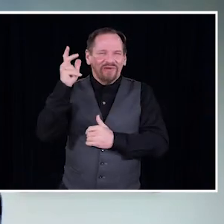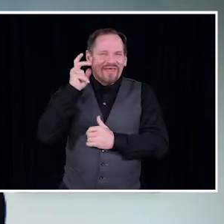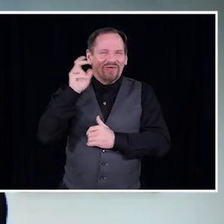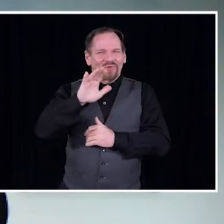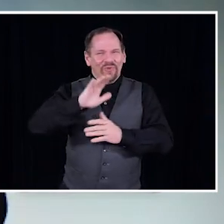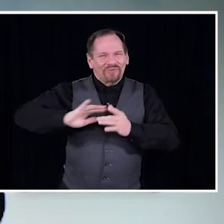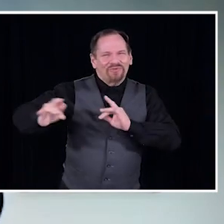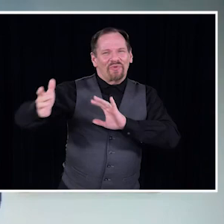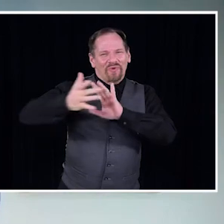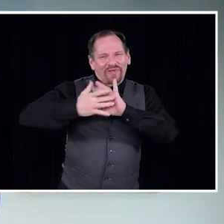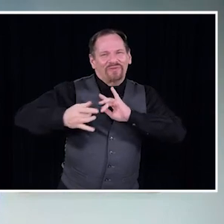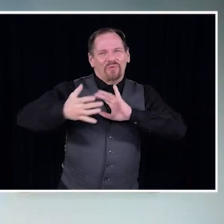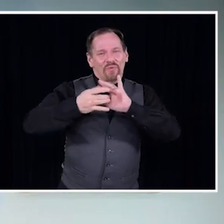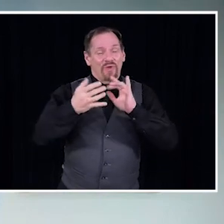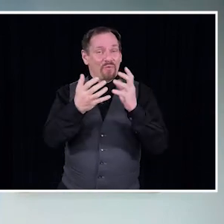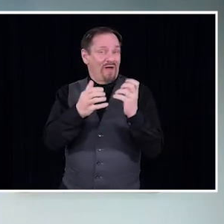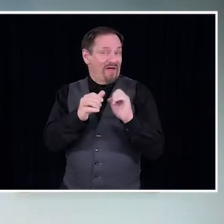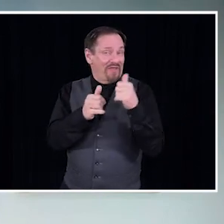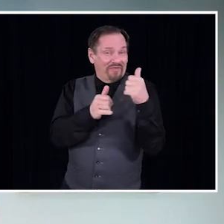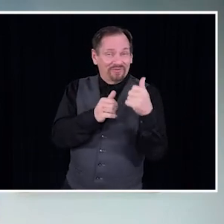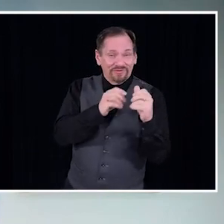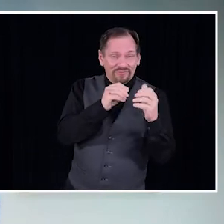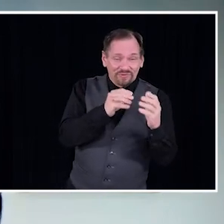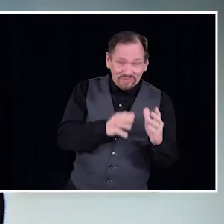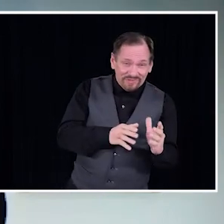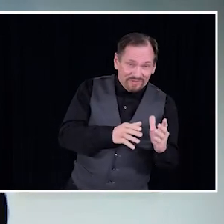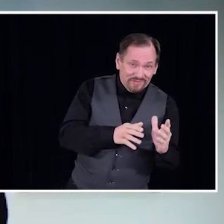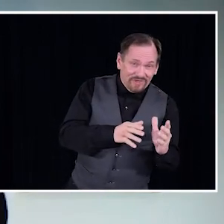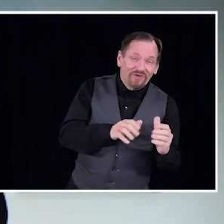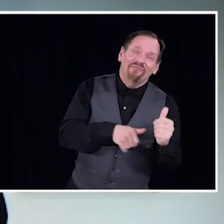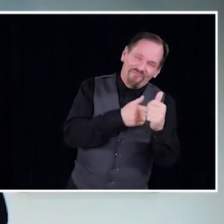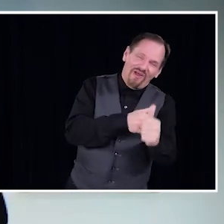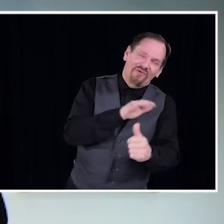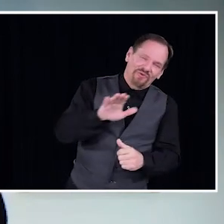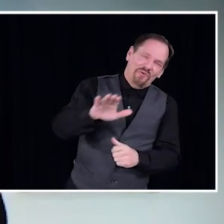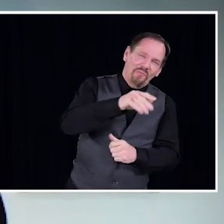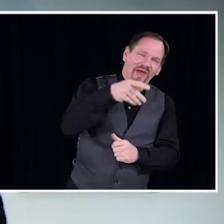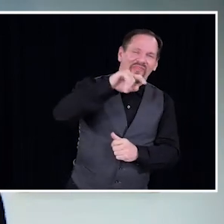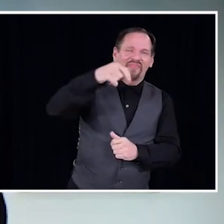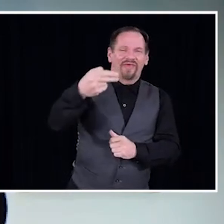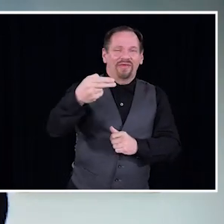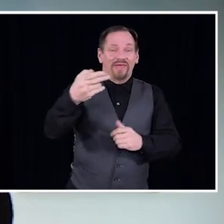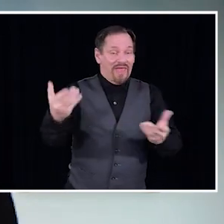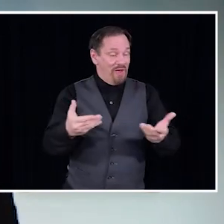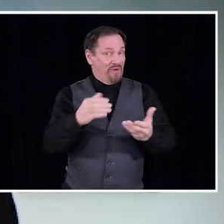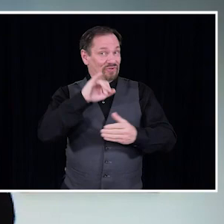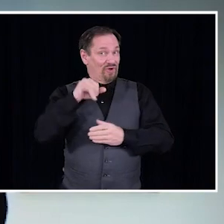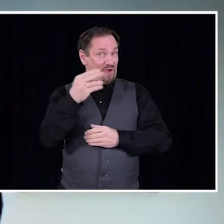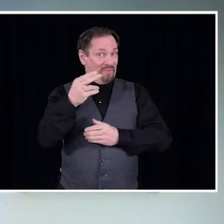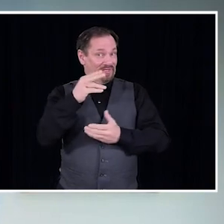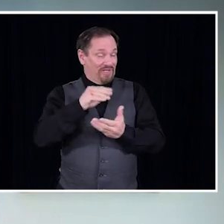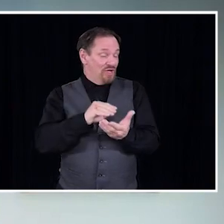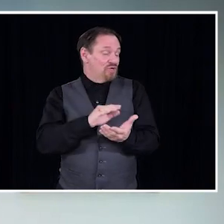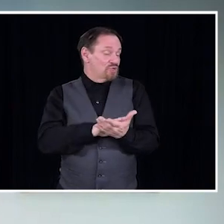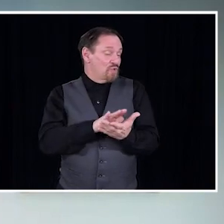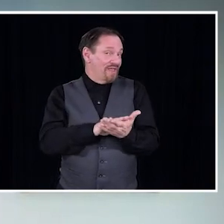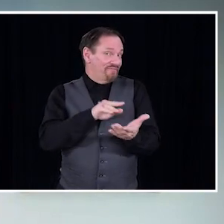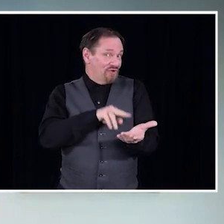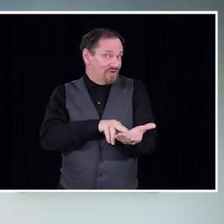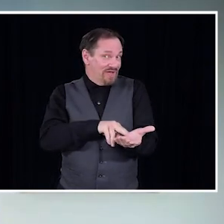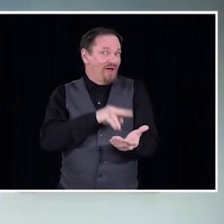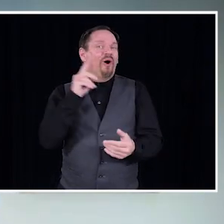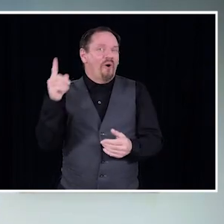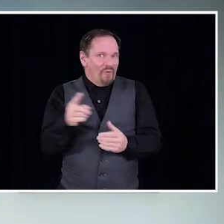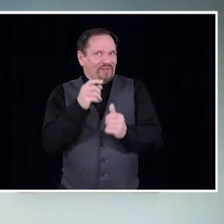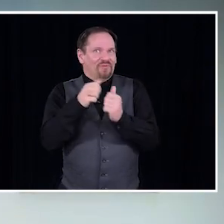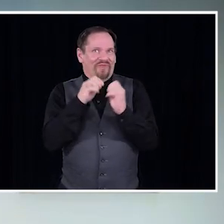hear your stories, and we want other students to follow in your footsteps. Here at the Johns Hopkins School of Nursing, you